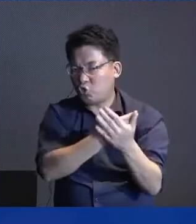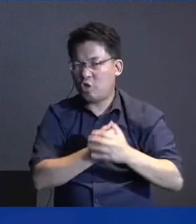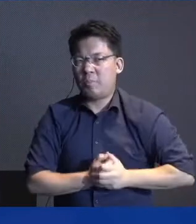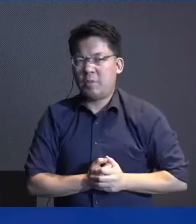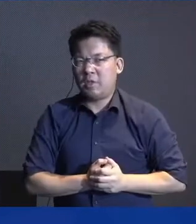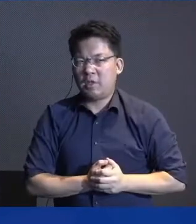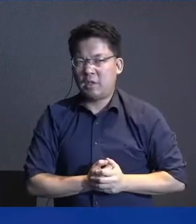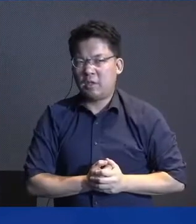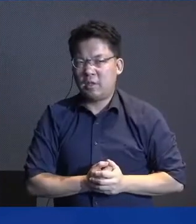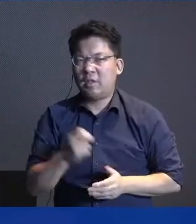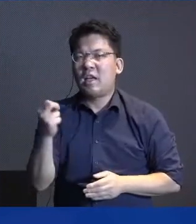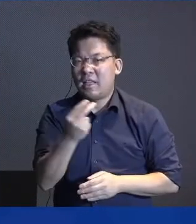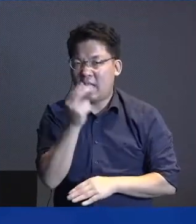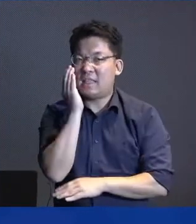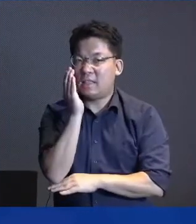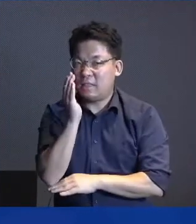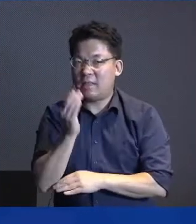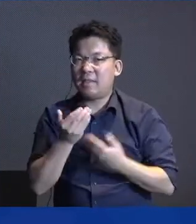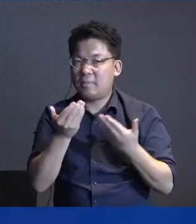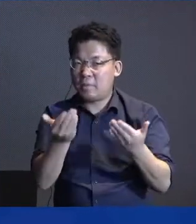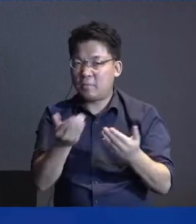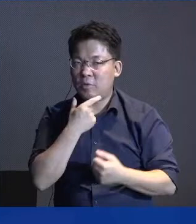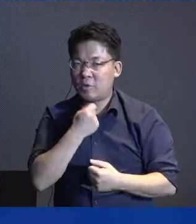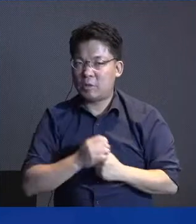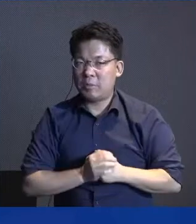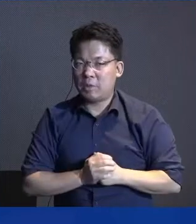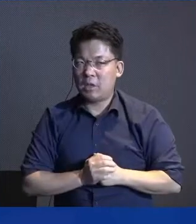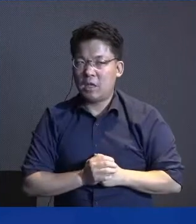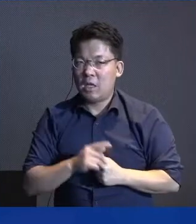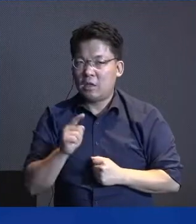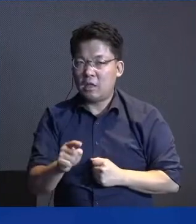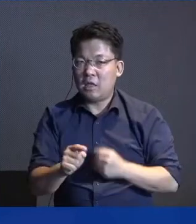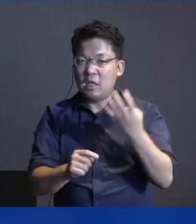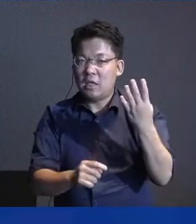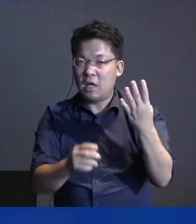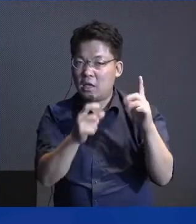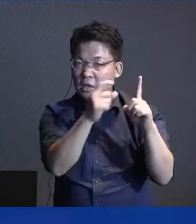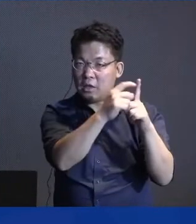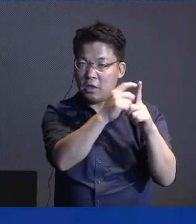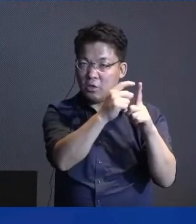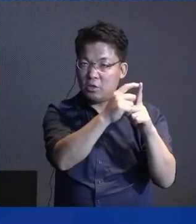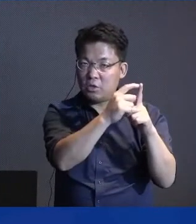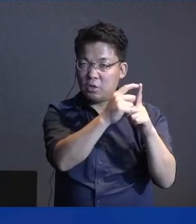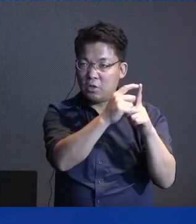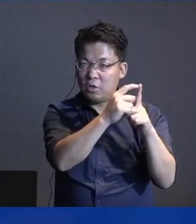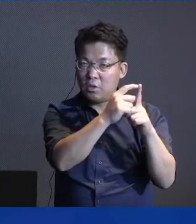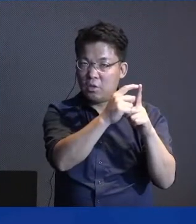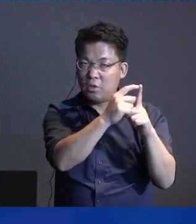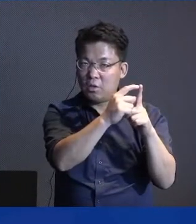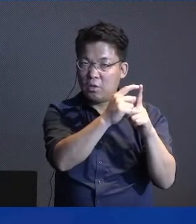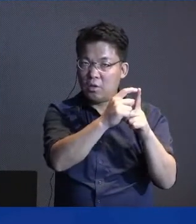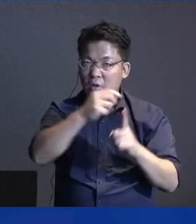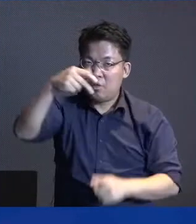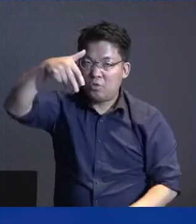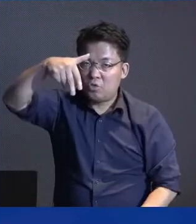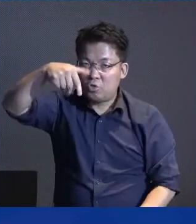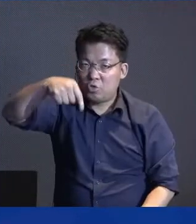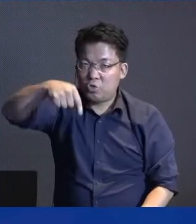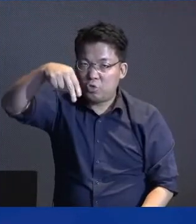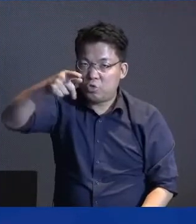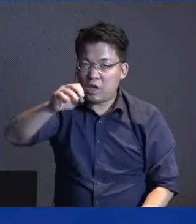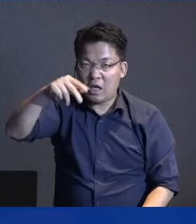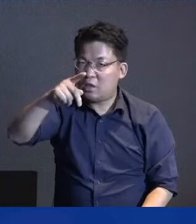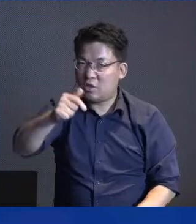abstract term. Dignity needs to be maintained on an individual discussion dignity also needs to be maintained